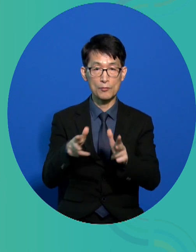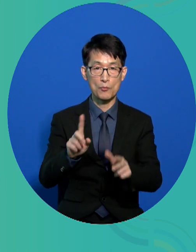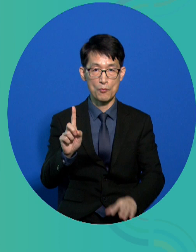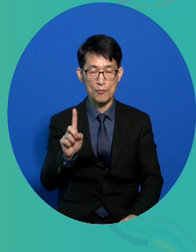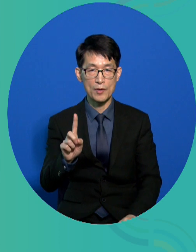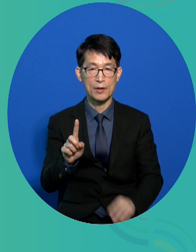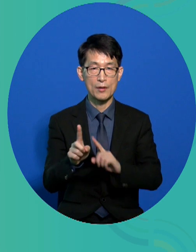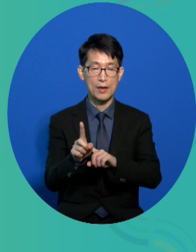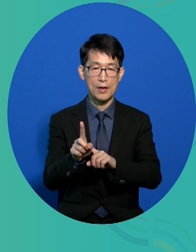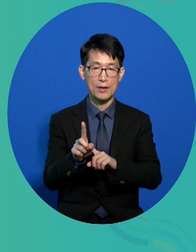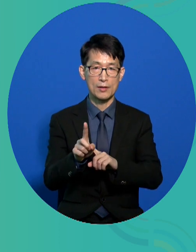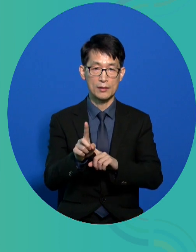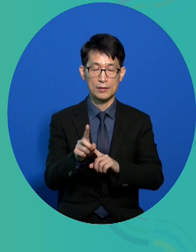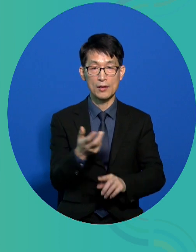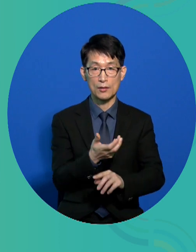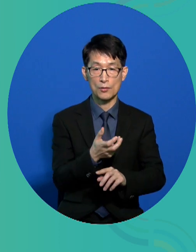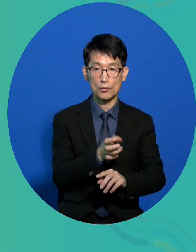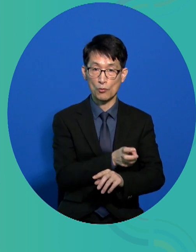operation